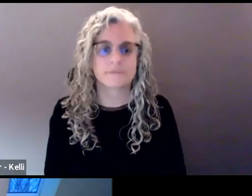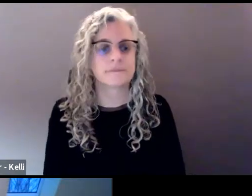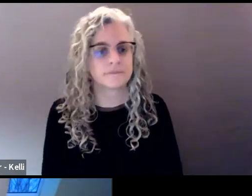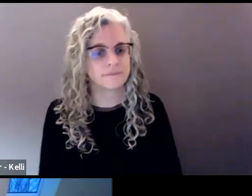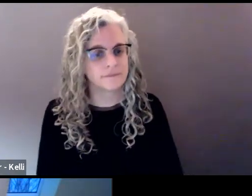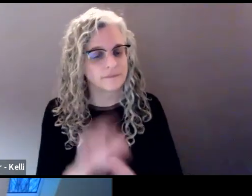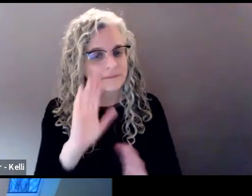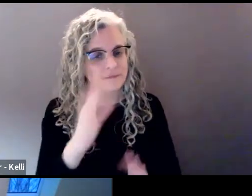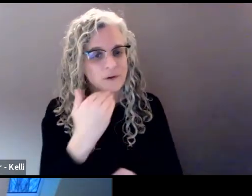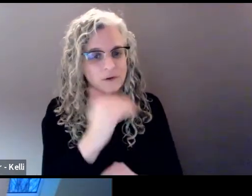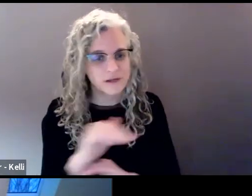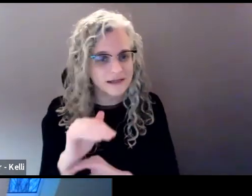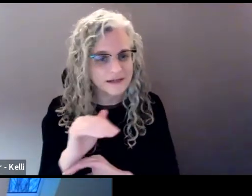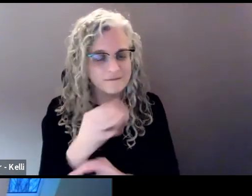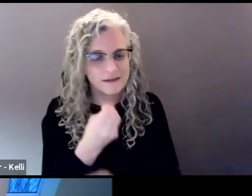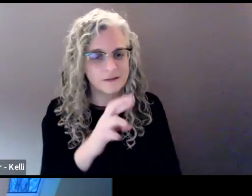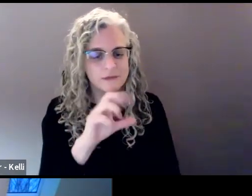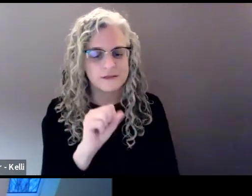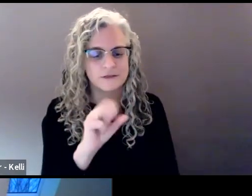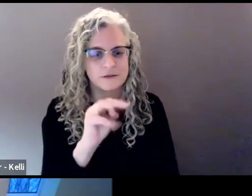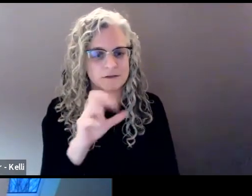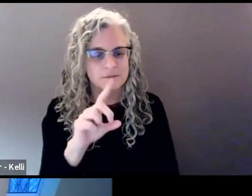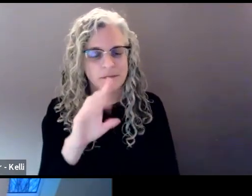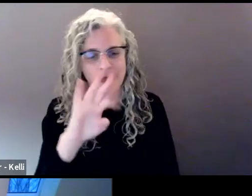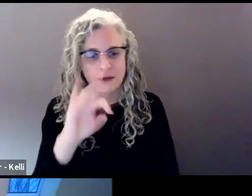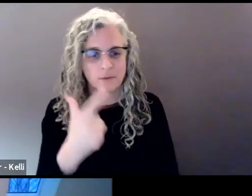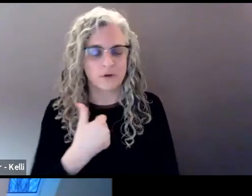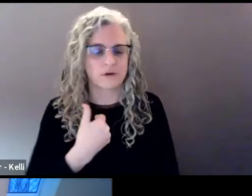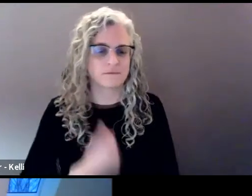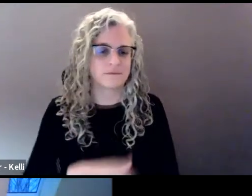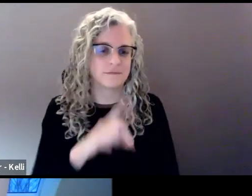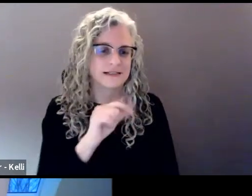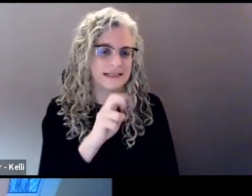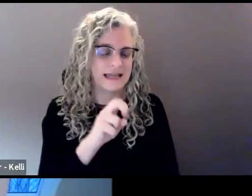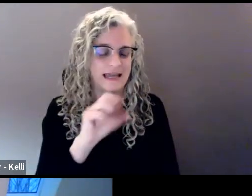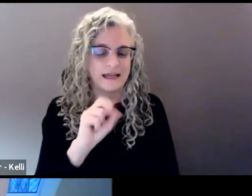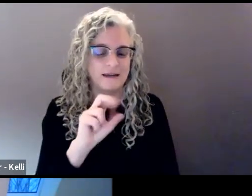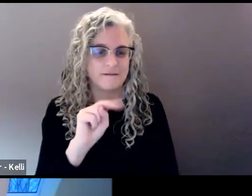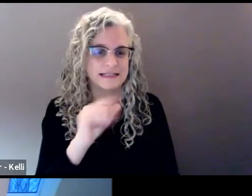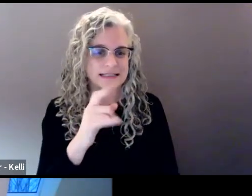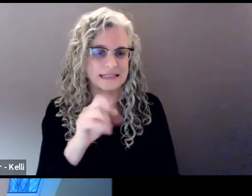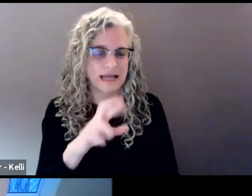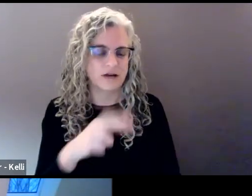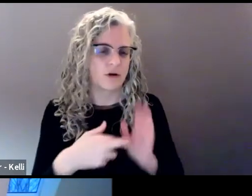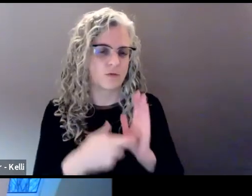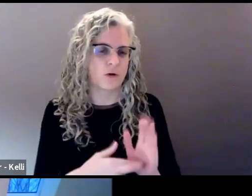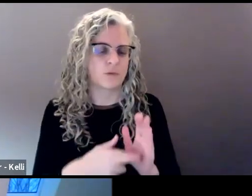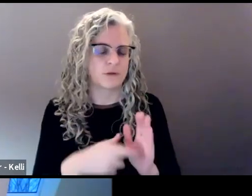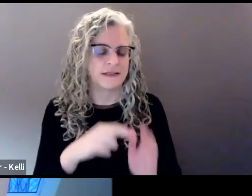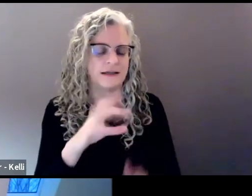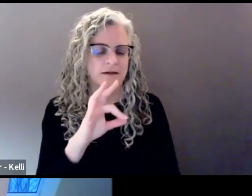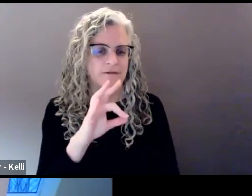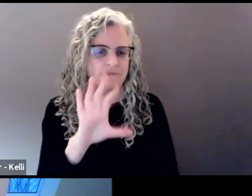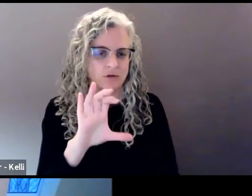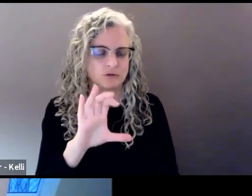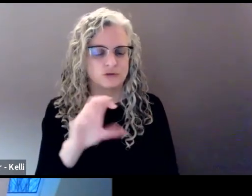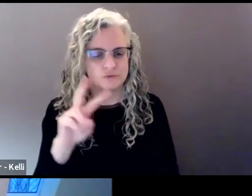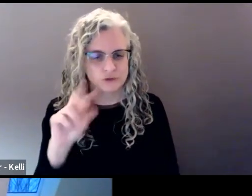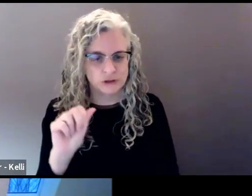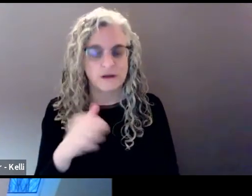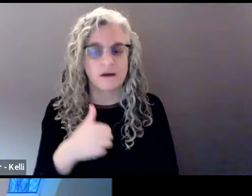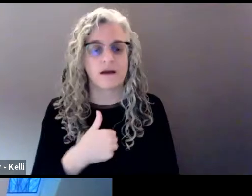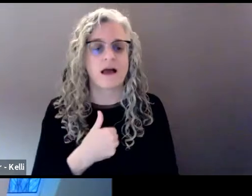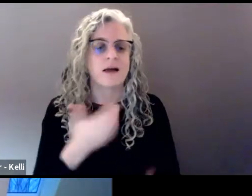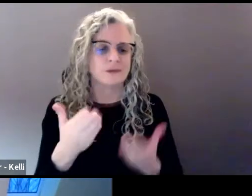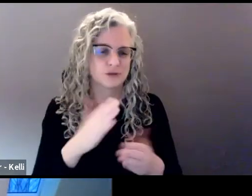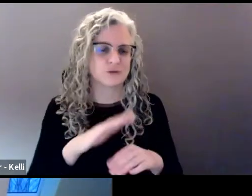Good evening, Mr. Smedberg. Dave Snyder, represent the city of Falls Church. I serve, as you know, vice